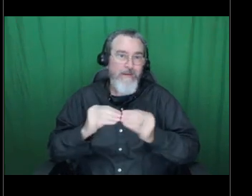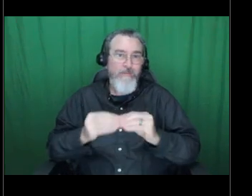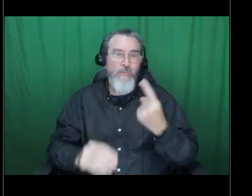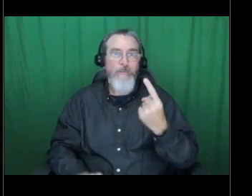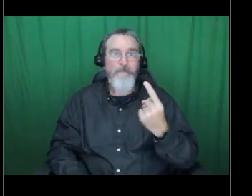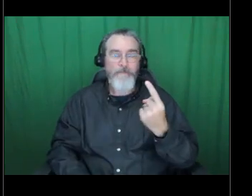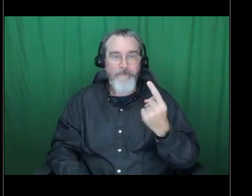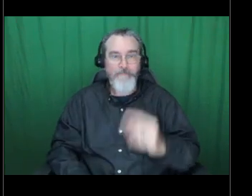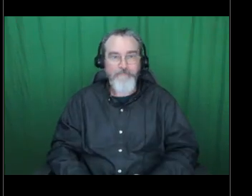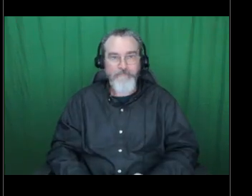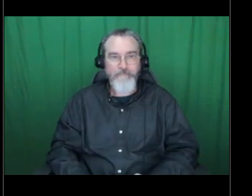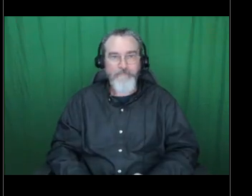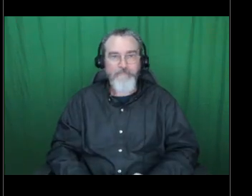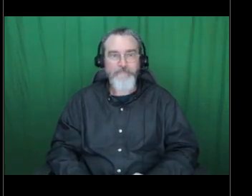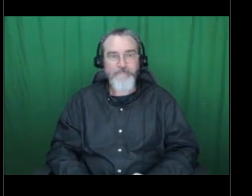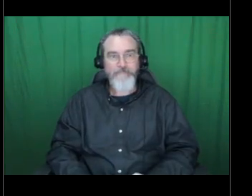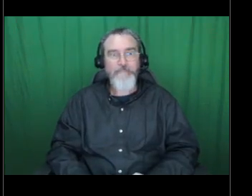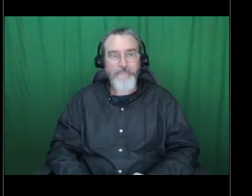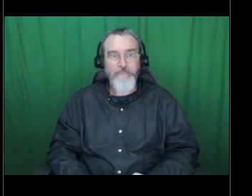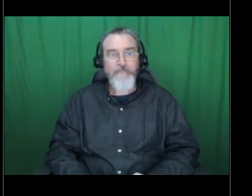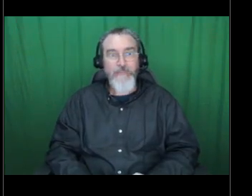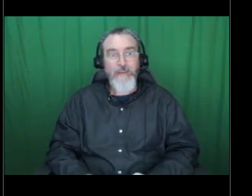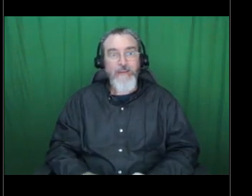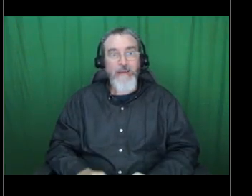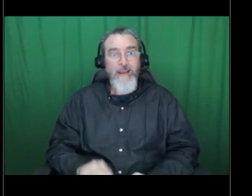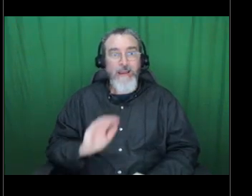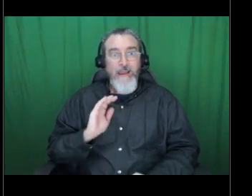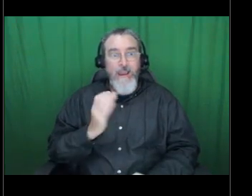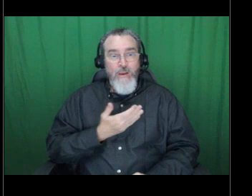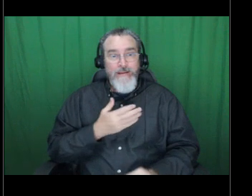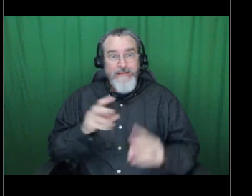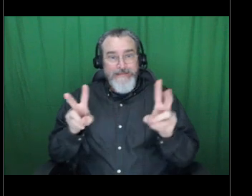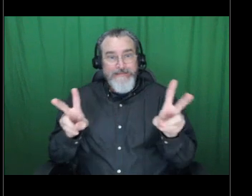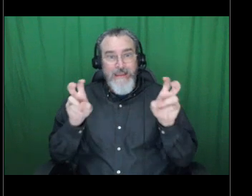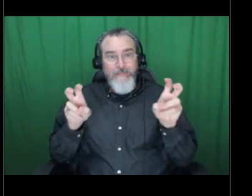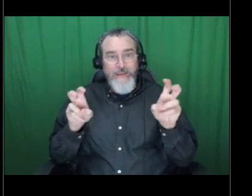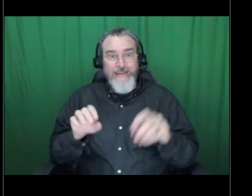Our topics and enabling learning objectives,